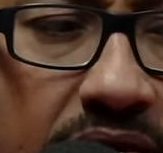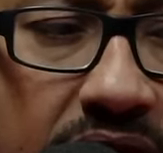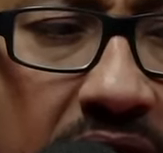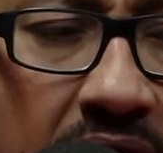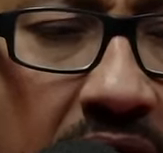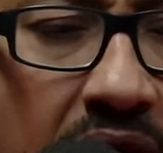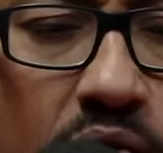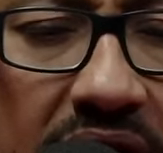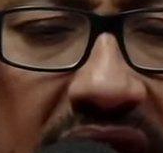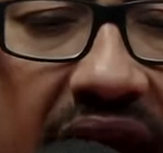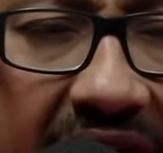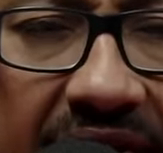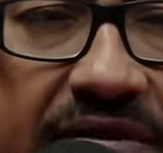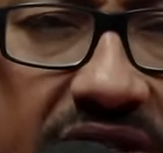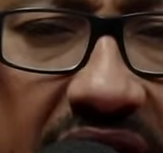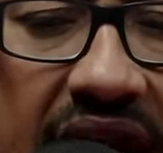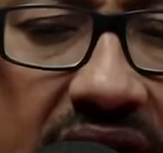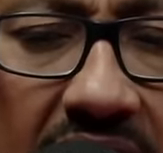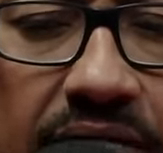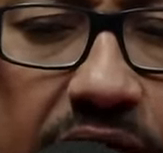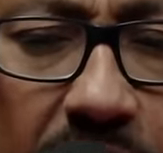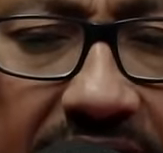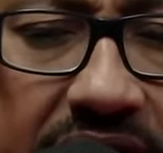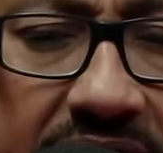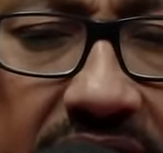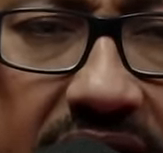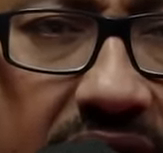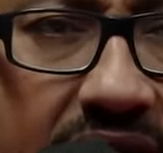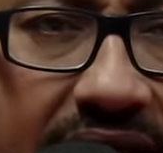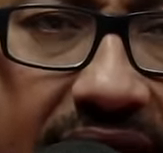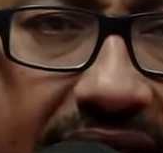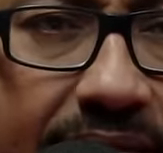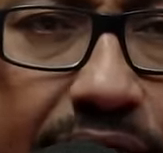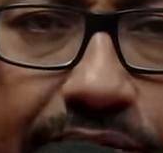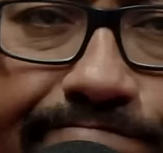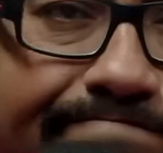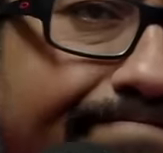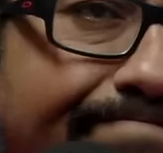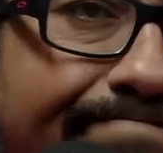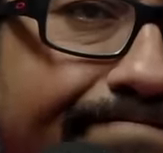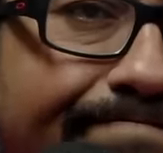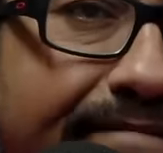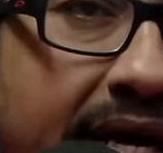righteousness, folks. We have to stand up for righteousness. It's that simple.